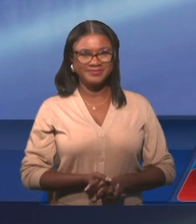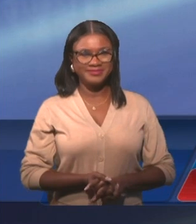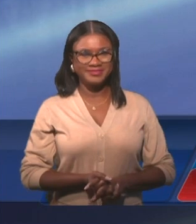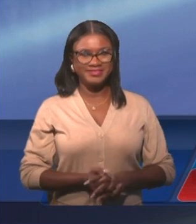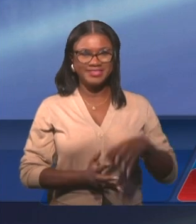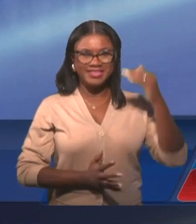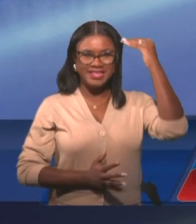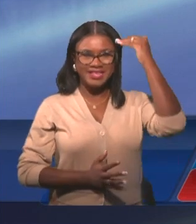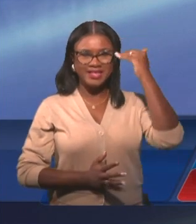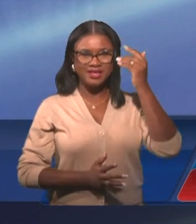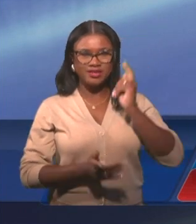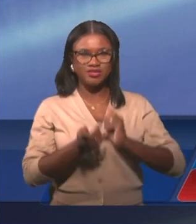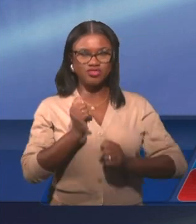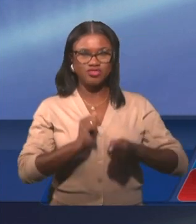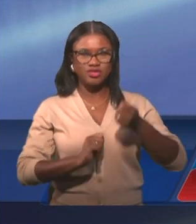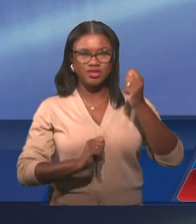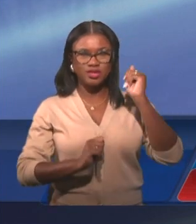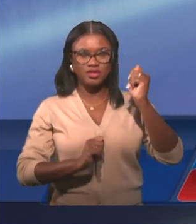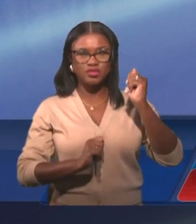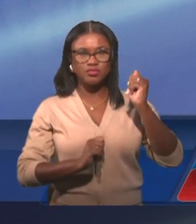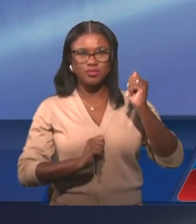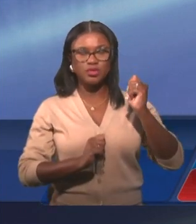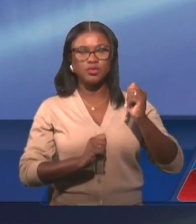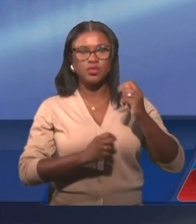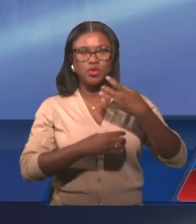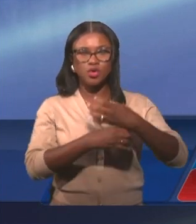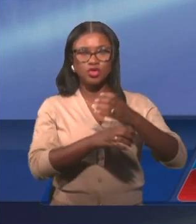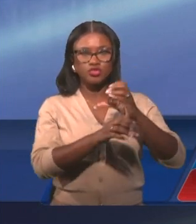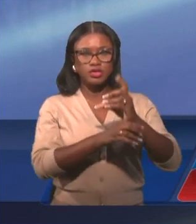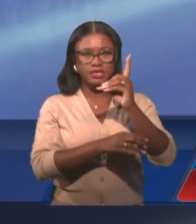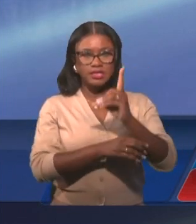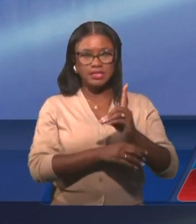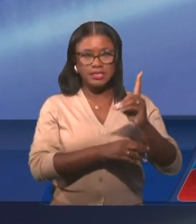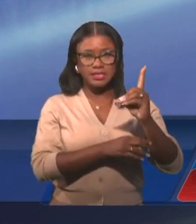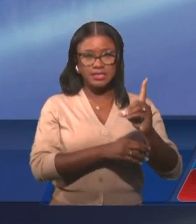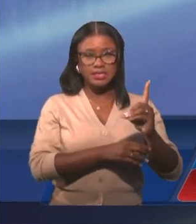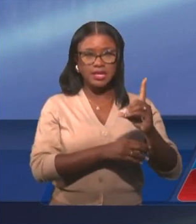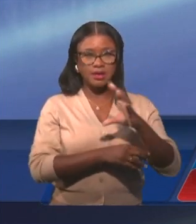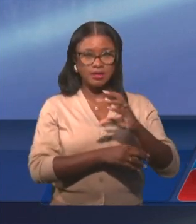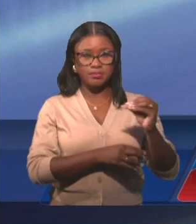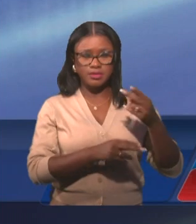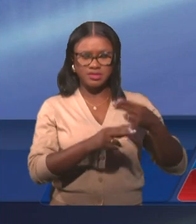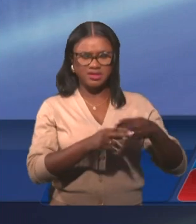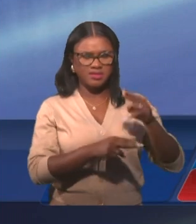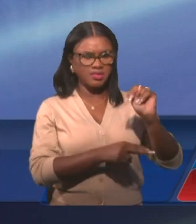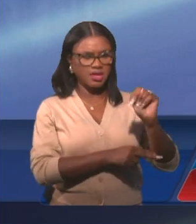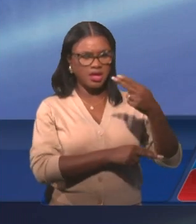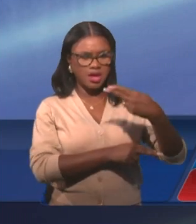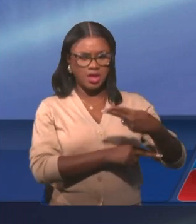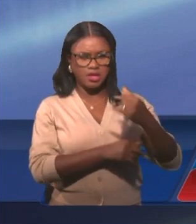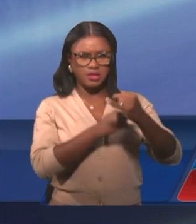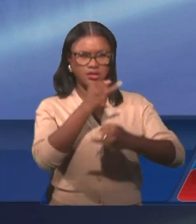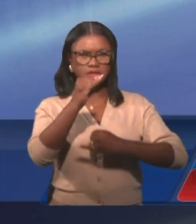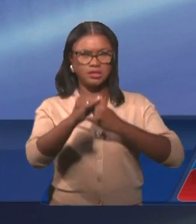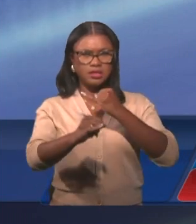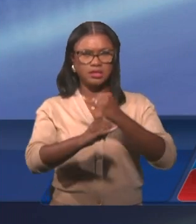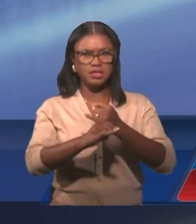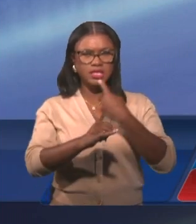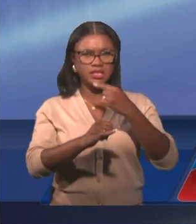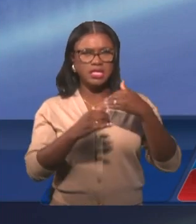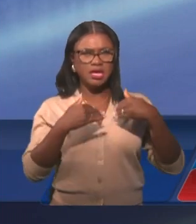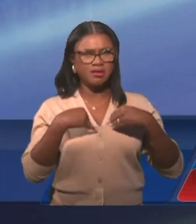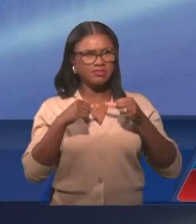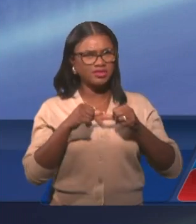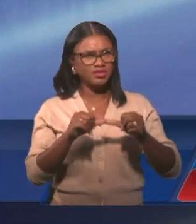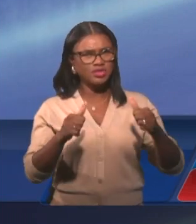The head of the Trinidad-headquartered construction and design building company, NH International, is admitting that there is a continual issue